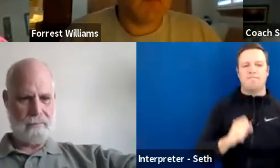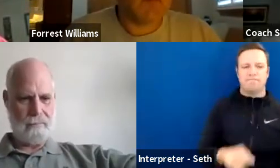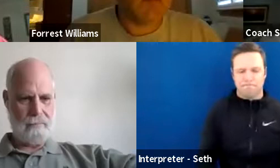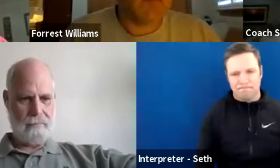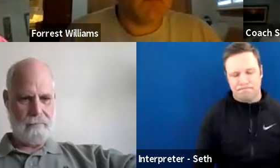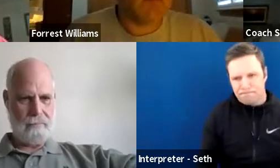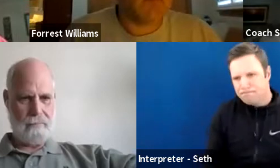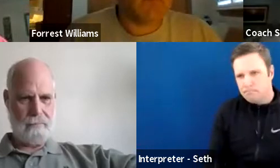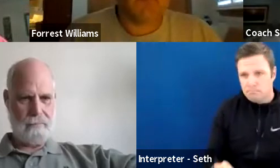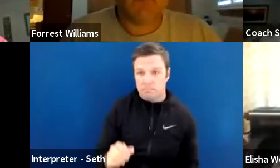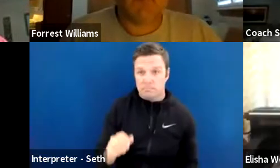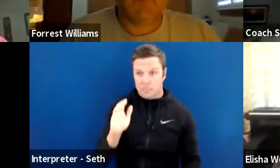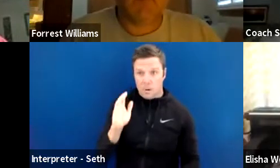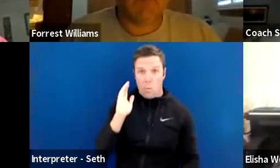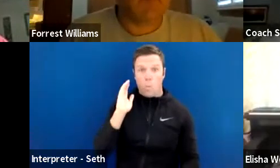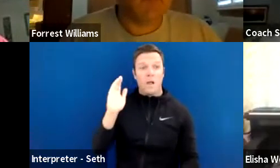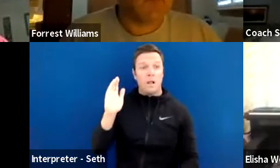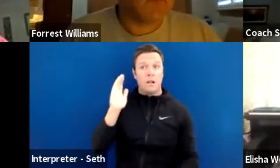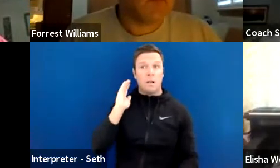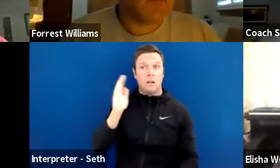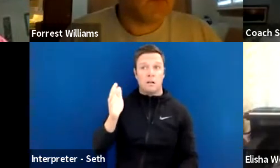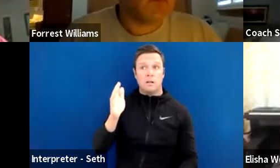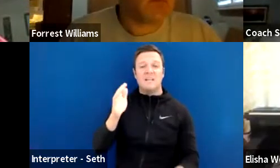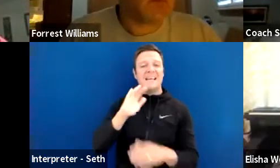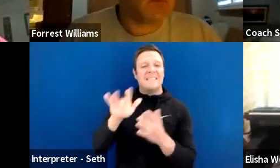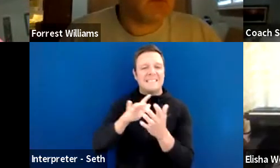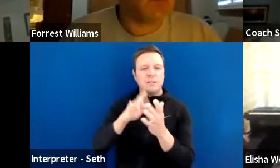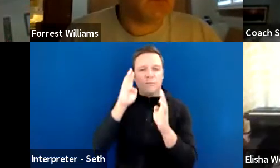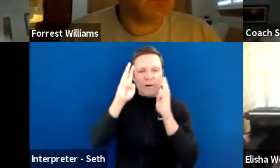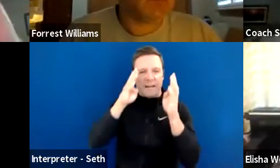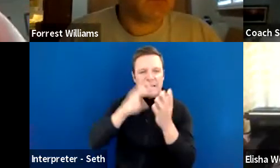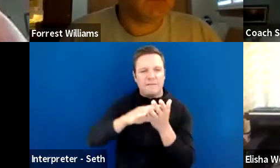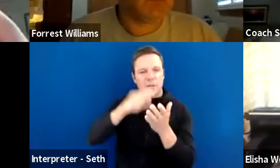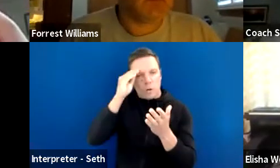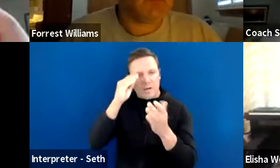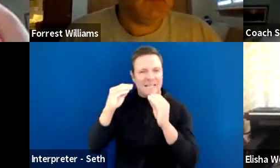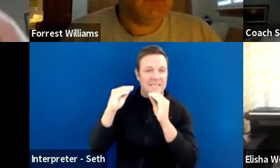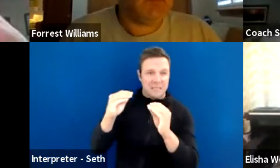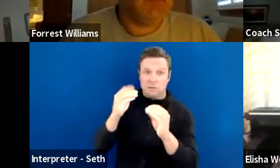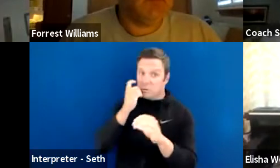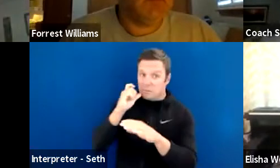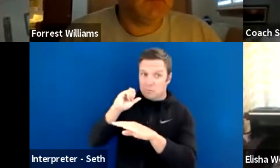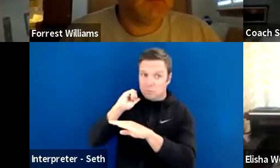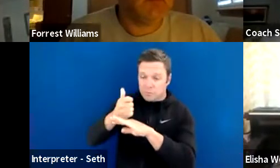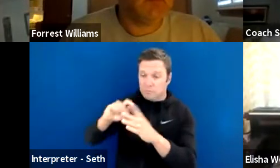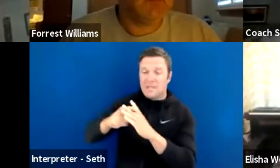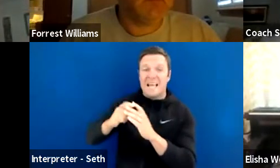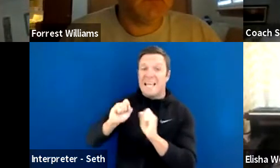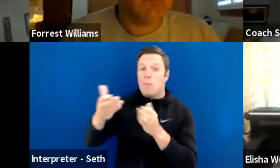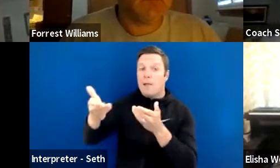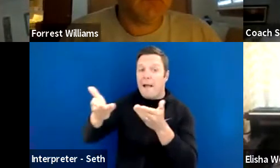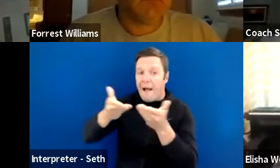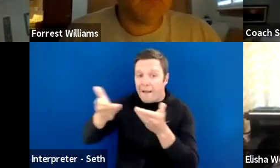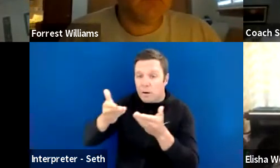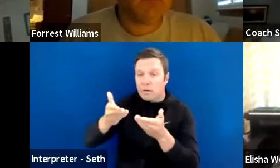will at some point the Center for Innovative Learning and Teaching that has just started be able to hire some helpers,